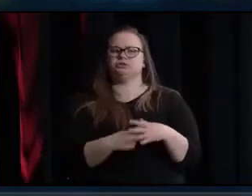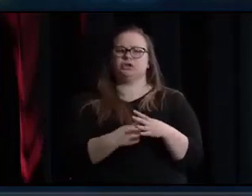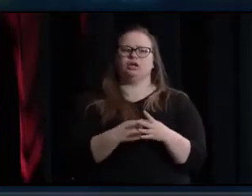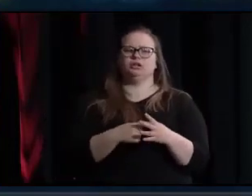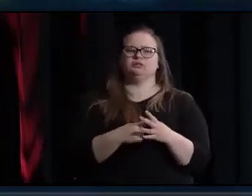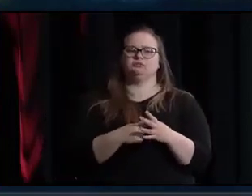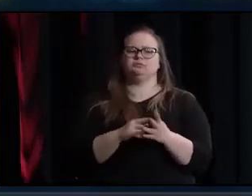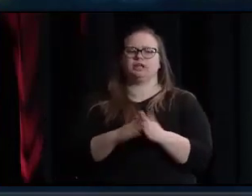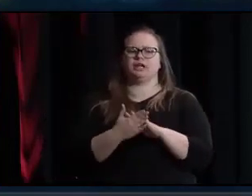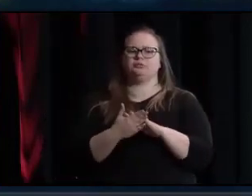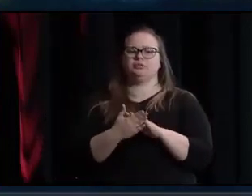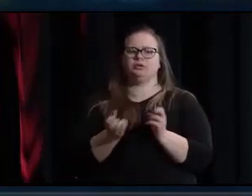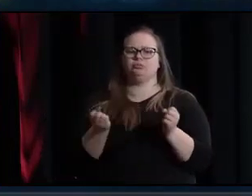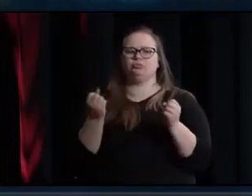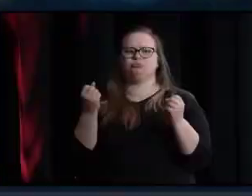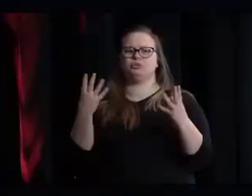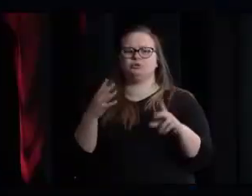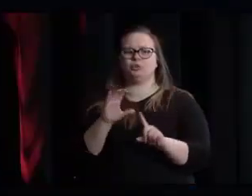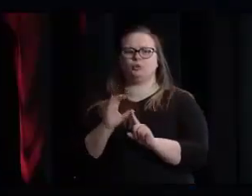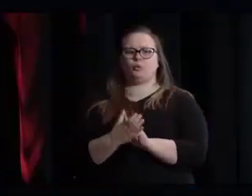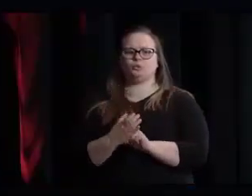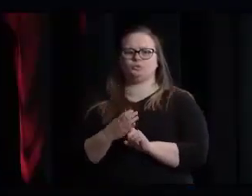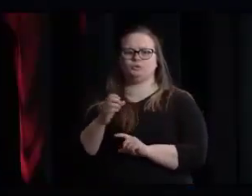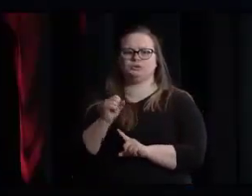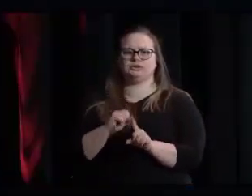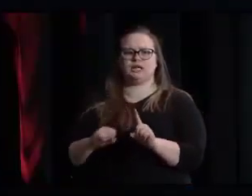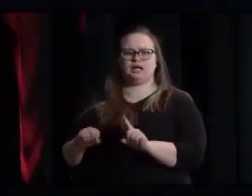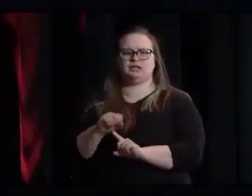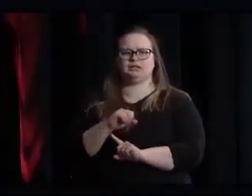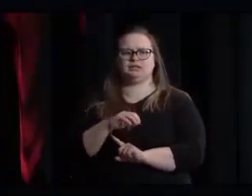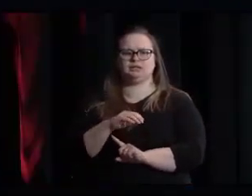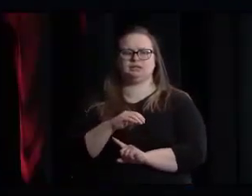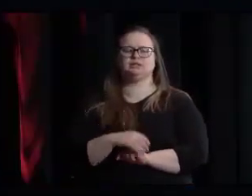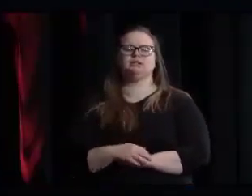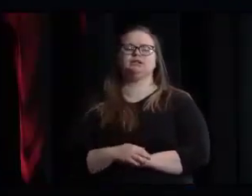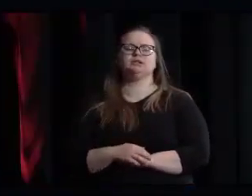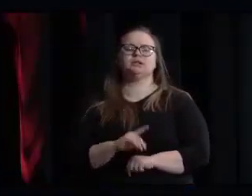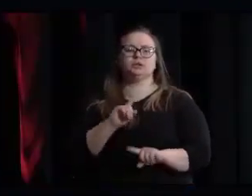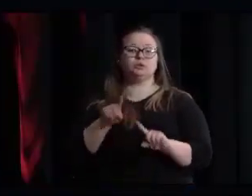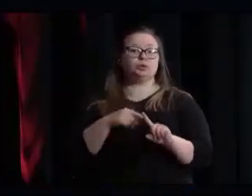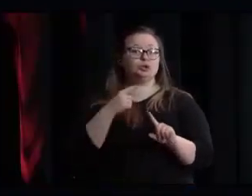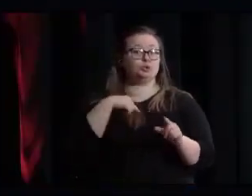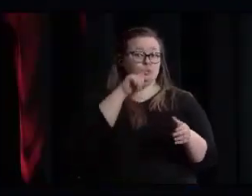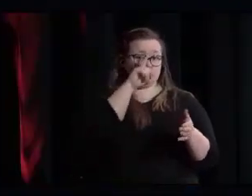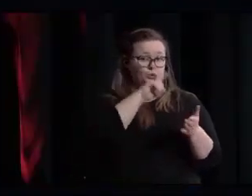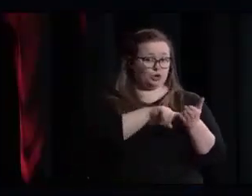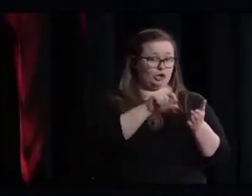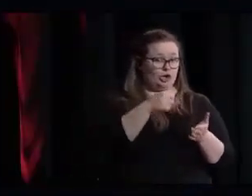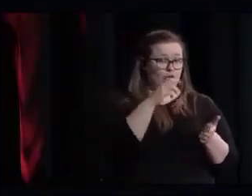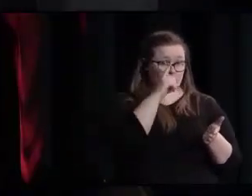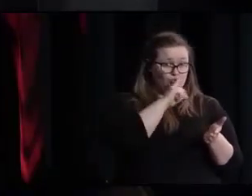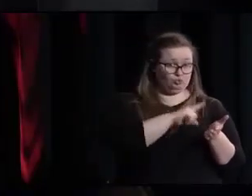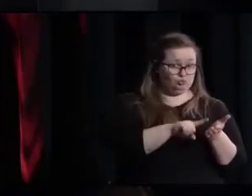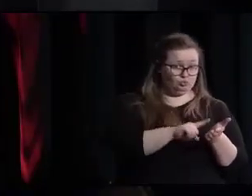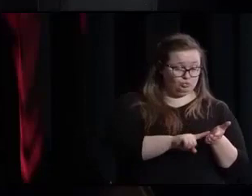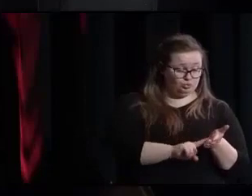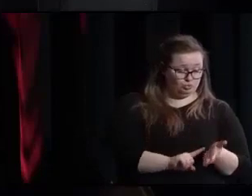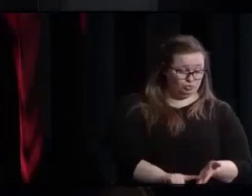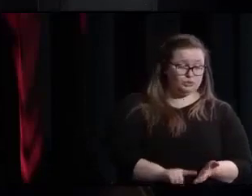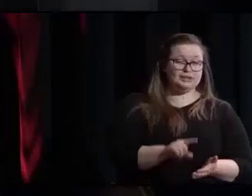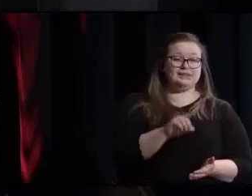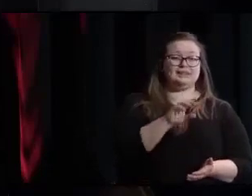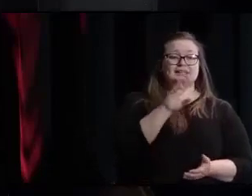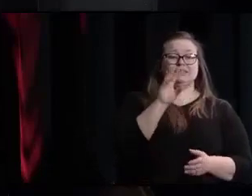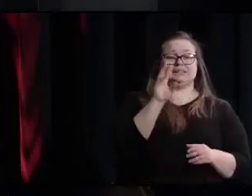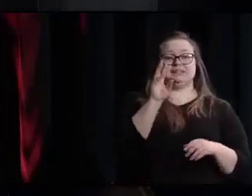more multicultural society. However, when you look at other research, people say 6 in 10